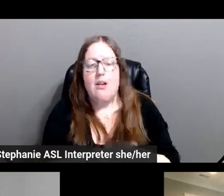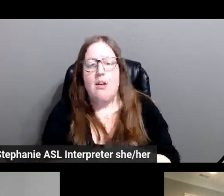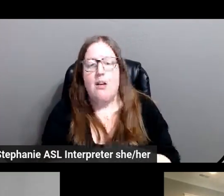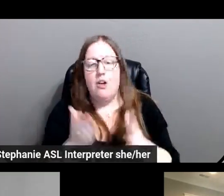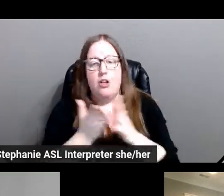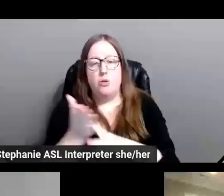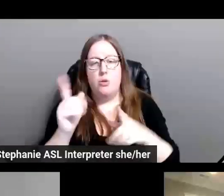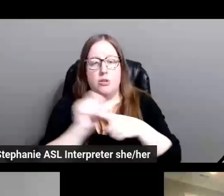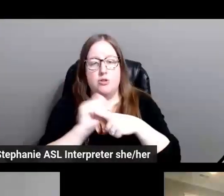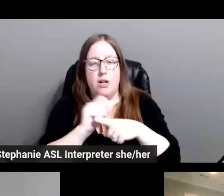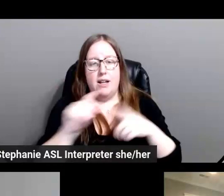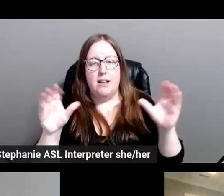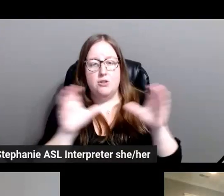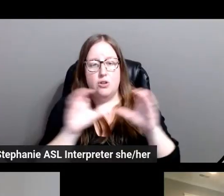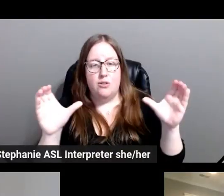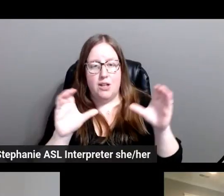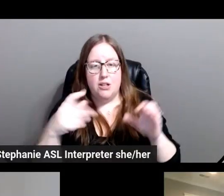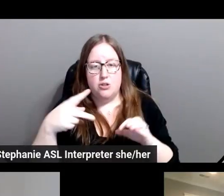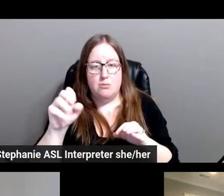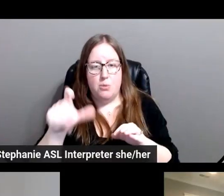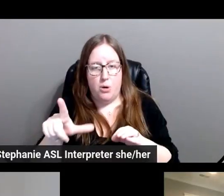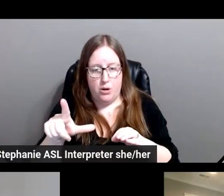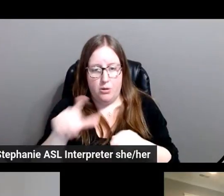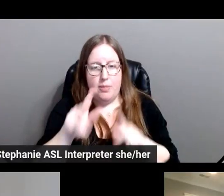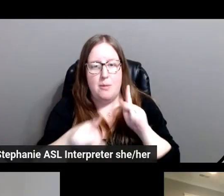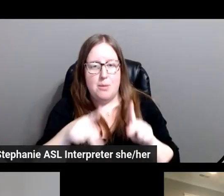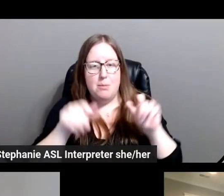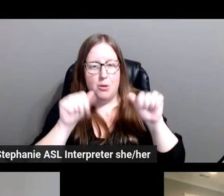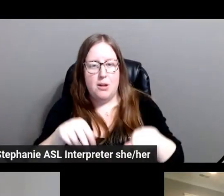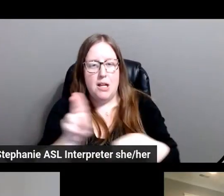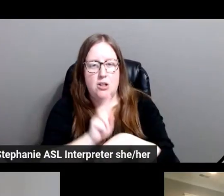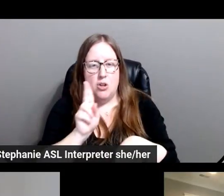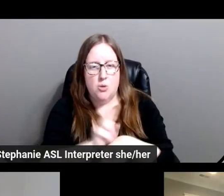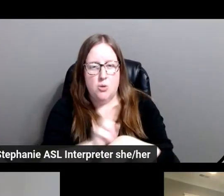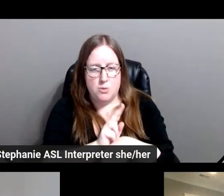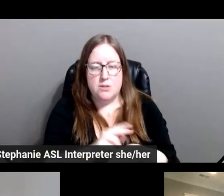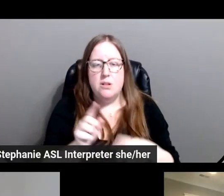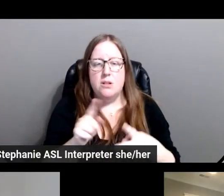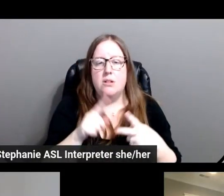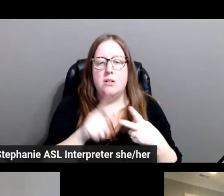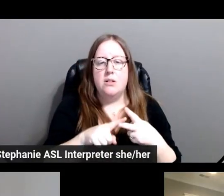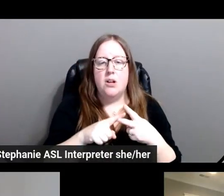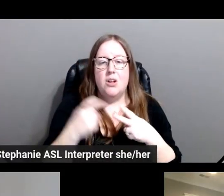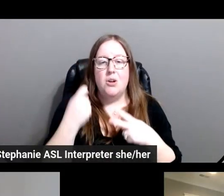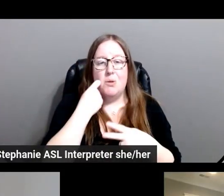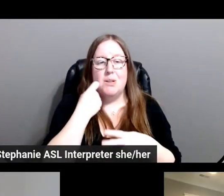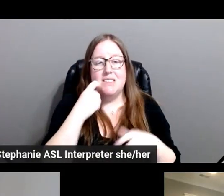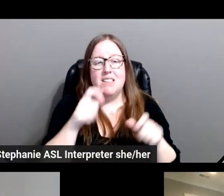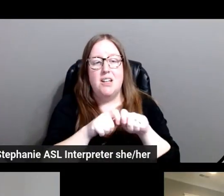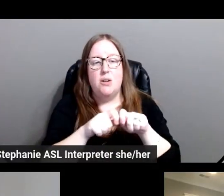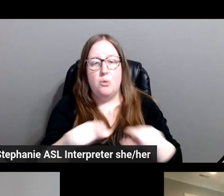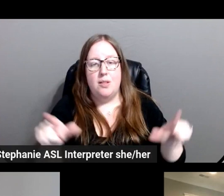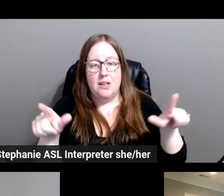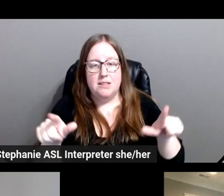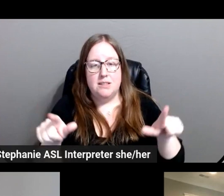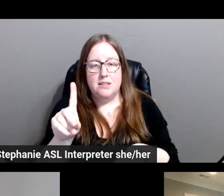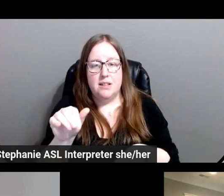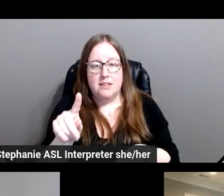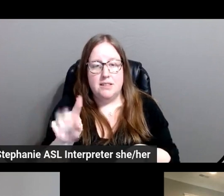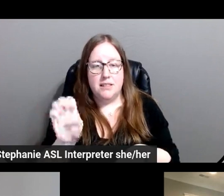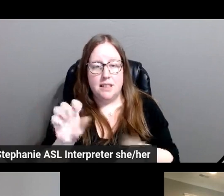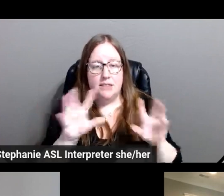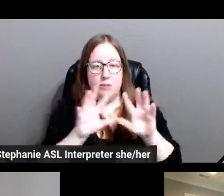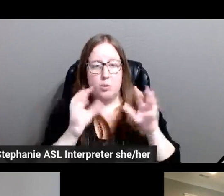training and certification portal that folks can use. And then we also just recently released a detective